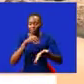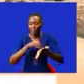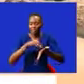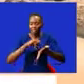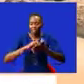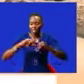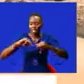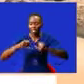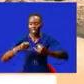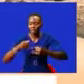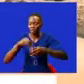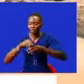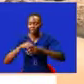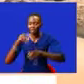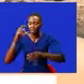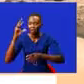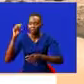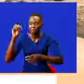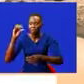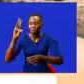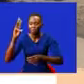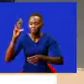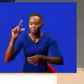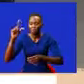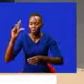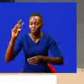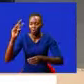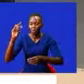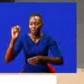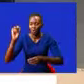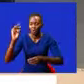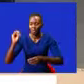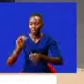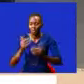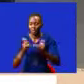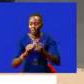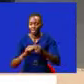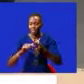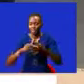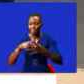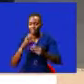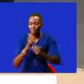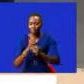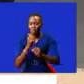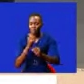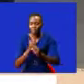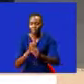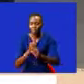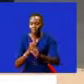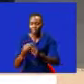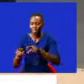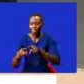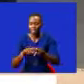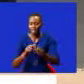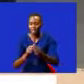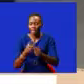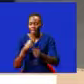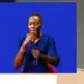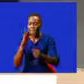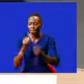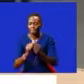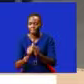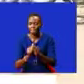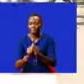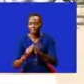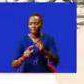manyien mabende yudore Mowlem giko ma Nyamasaria koro chako tich ayanga. Mana kaka ileronwa kod jatend